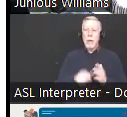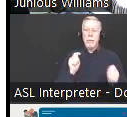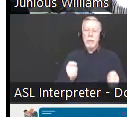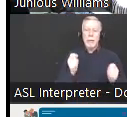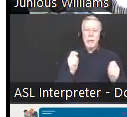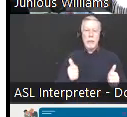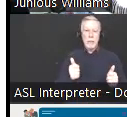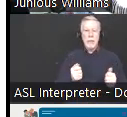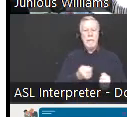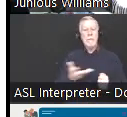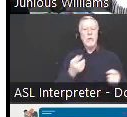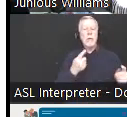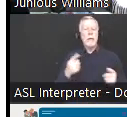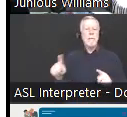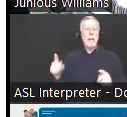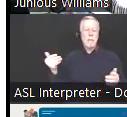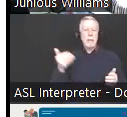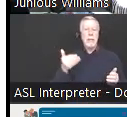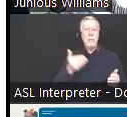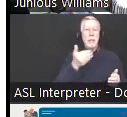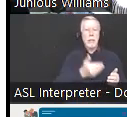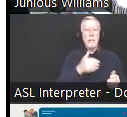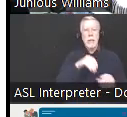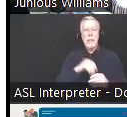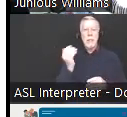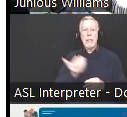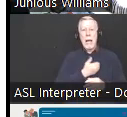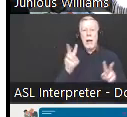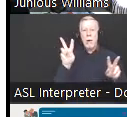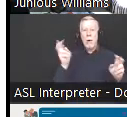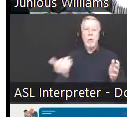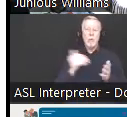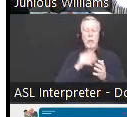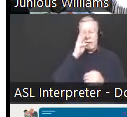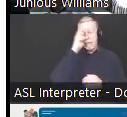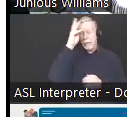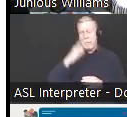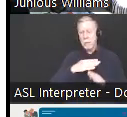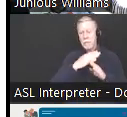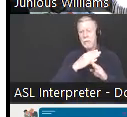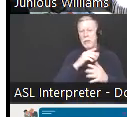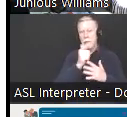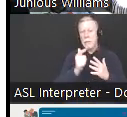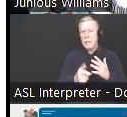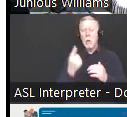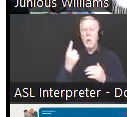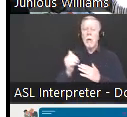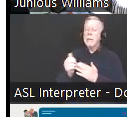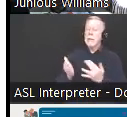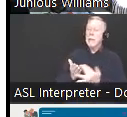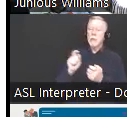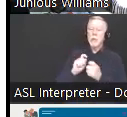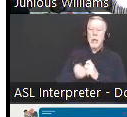couple of events that are coming up in our Reimagining Prevention series. One is Leading Through Change, Shifting Towards a